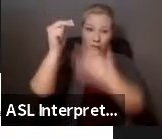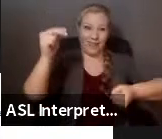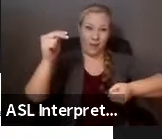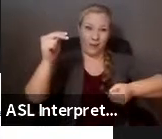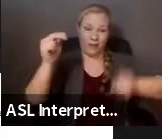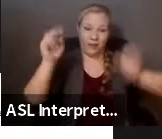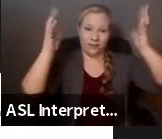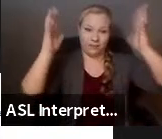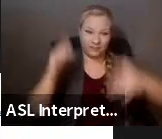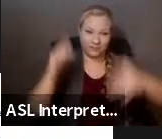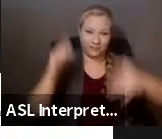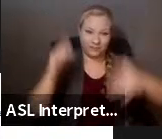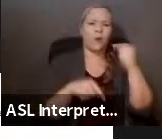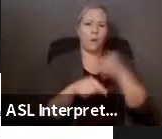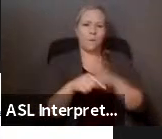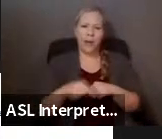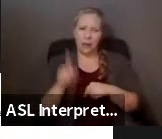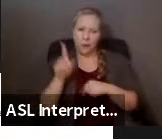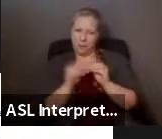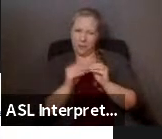slide, it's like we've